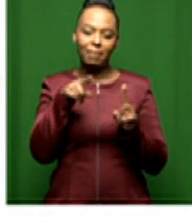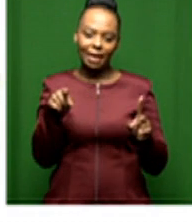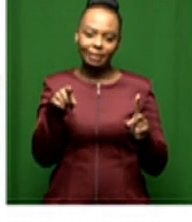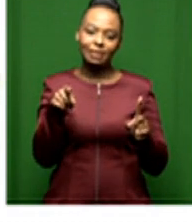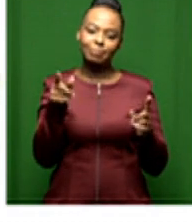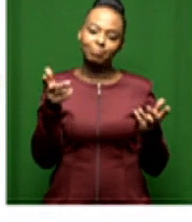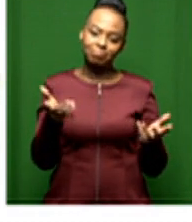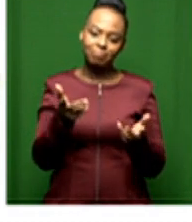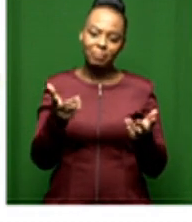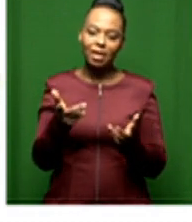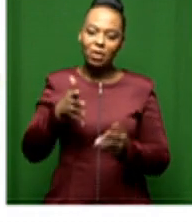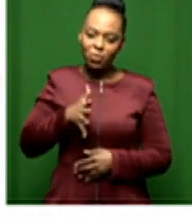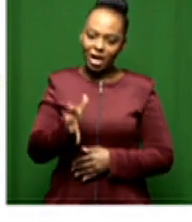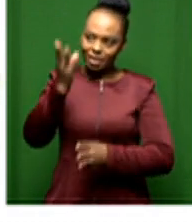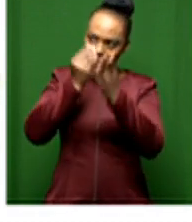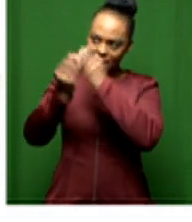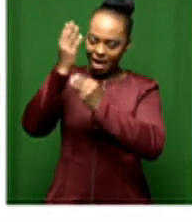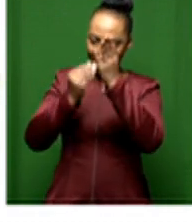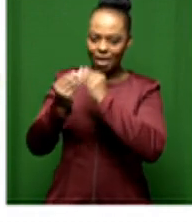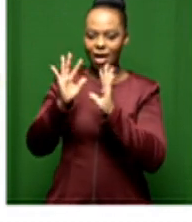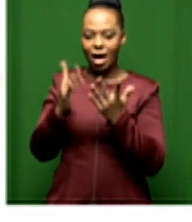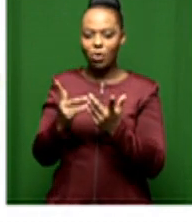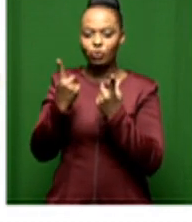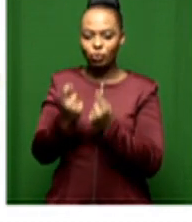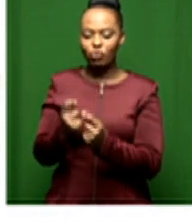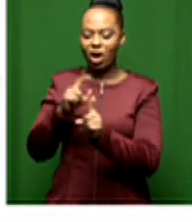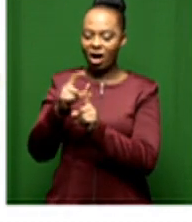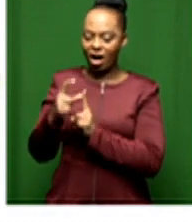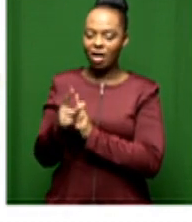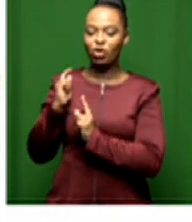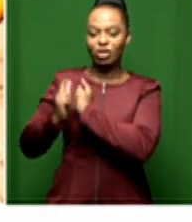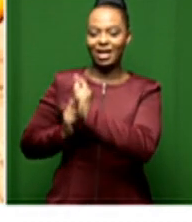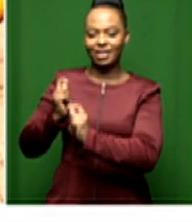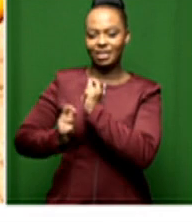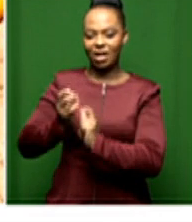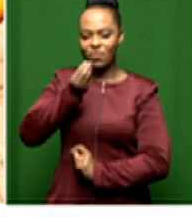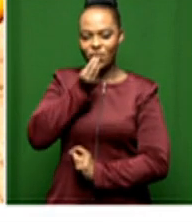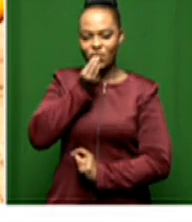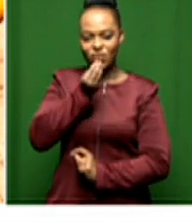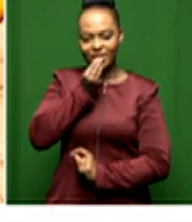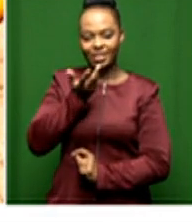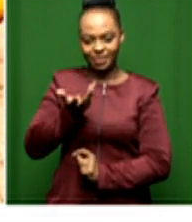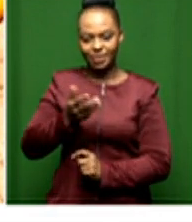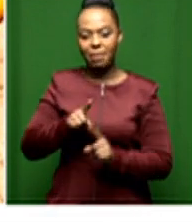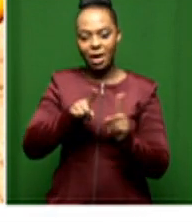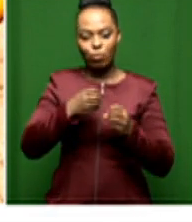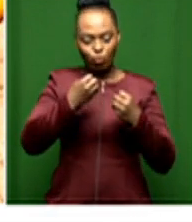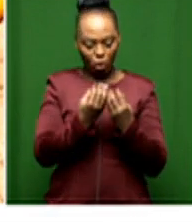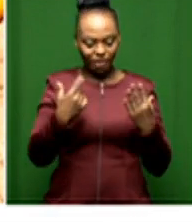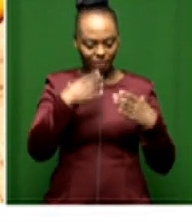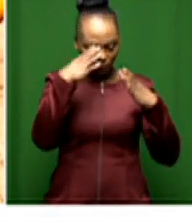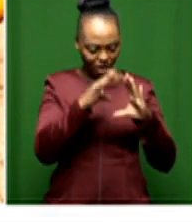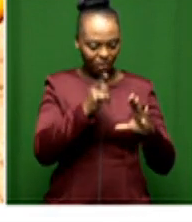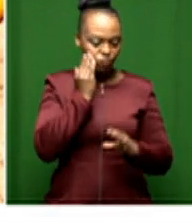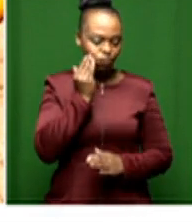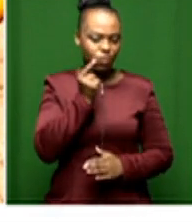to learn how to do the tradition food side of the world, you know? Okay. But also the Western